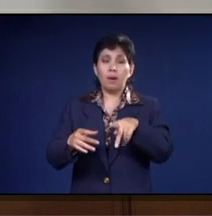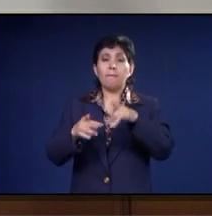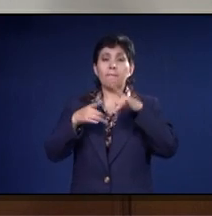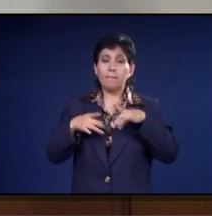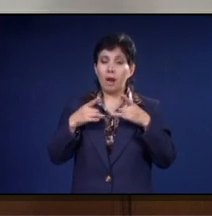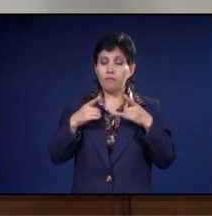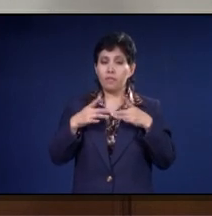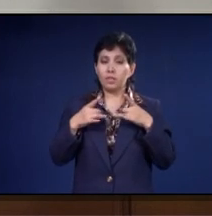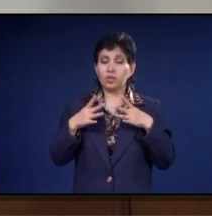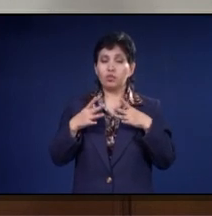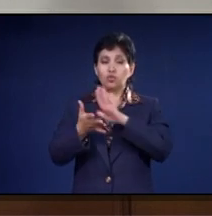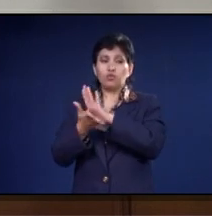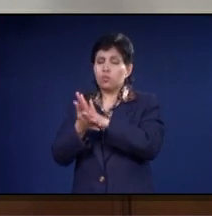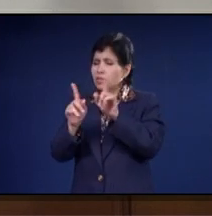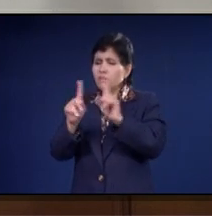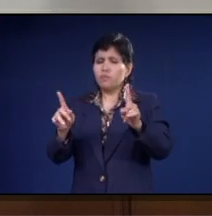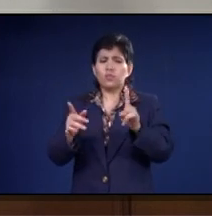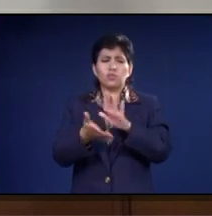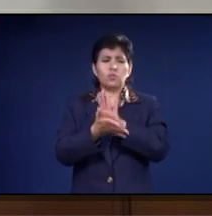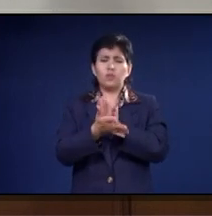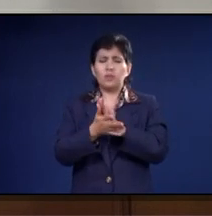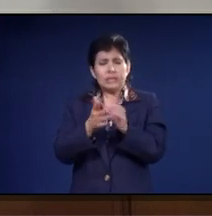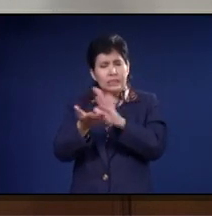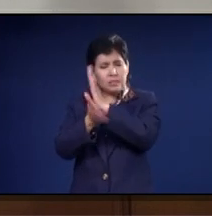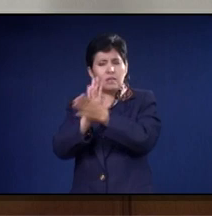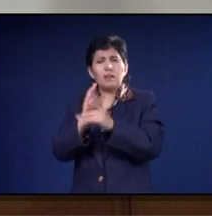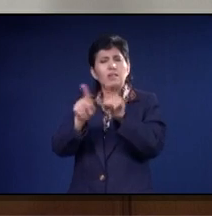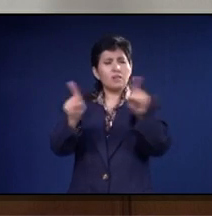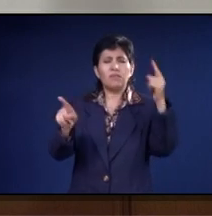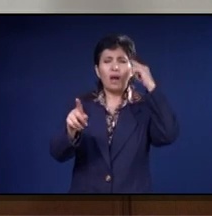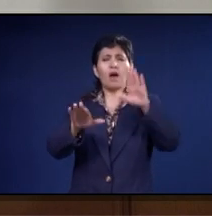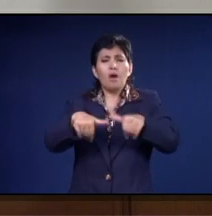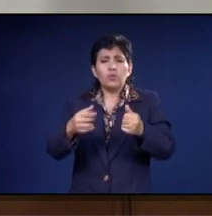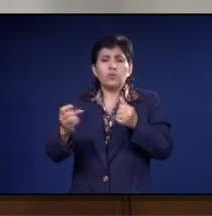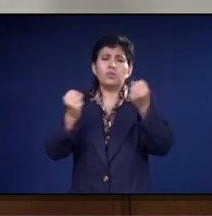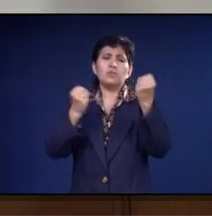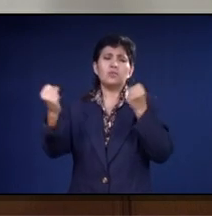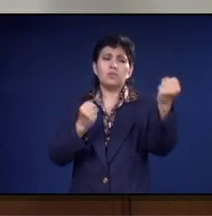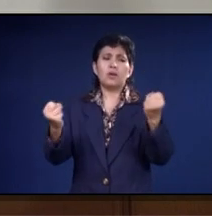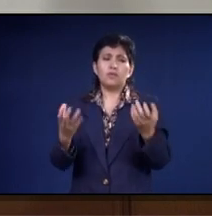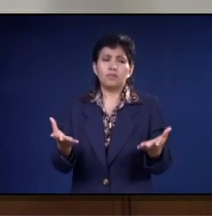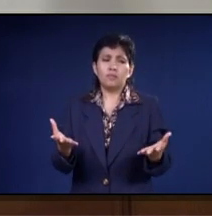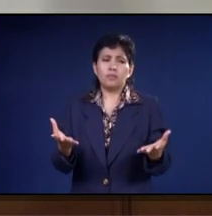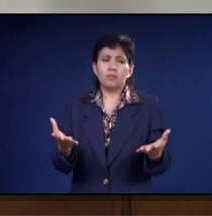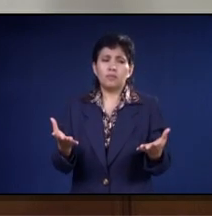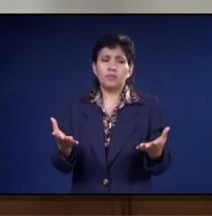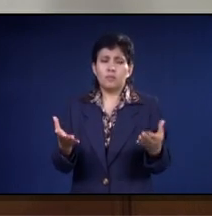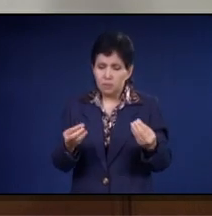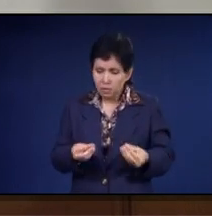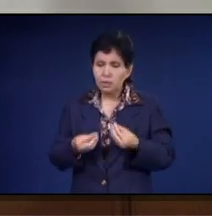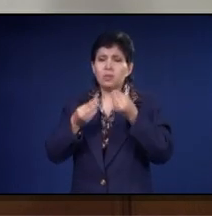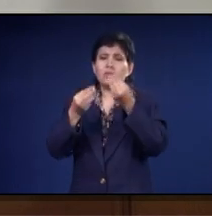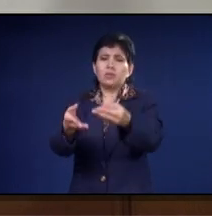you think of different school, you think of different things. And the car you drive, we give schemas